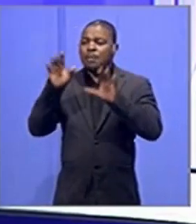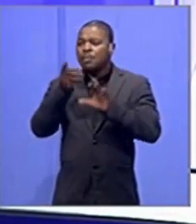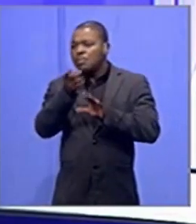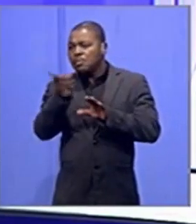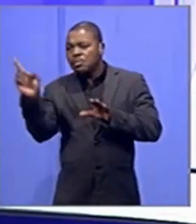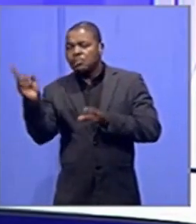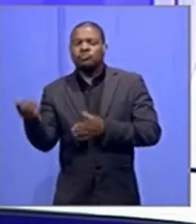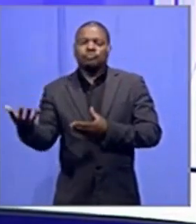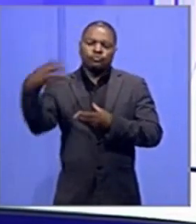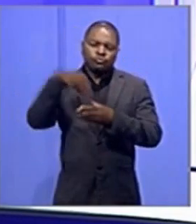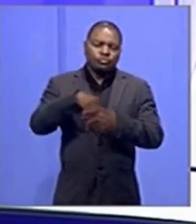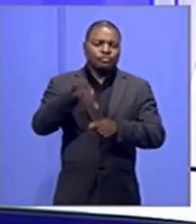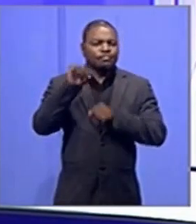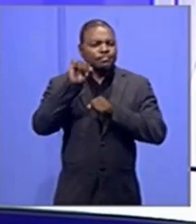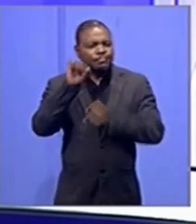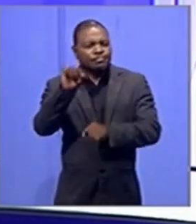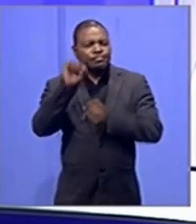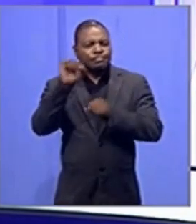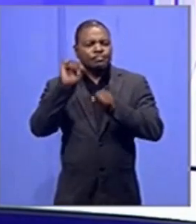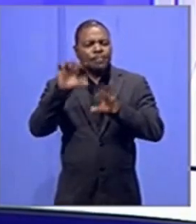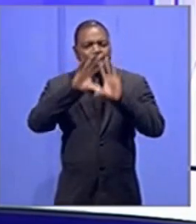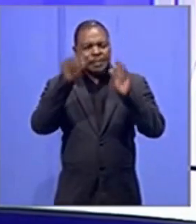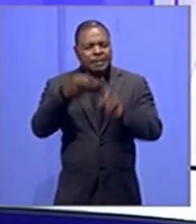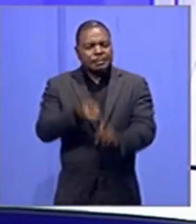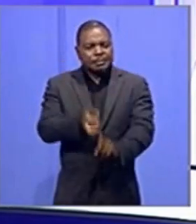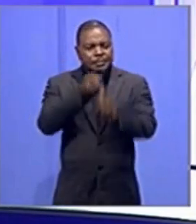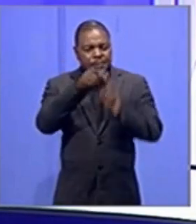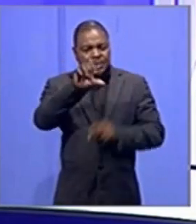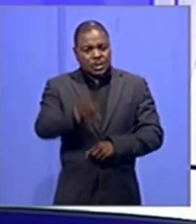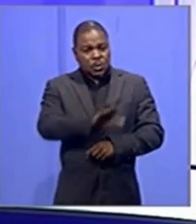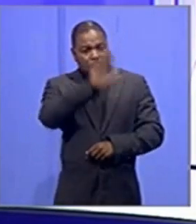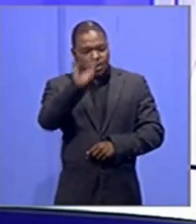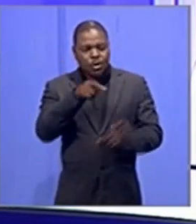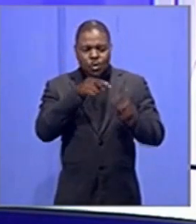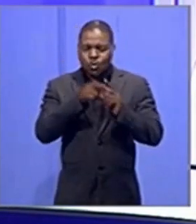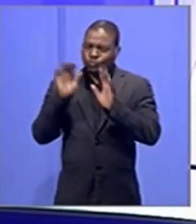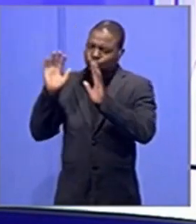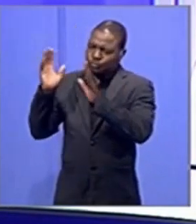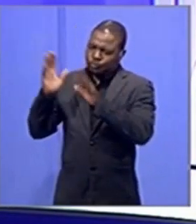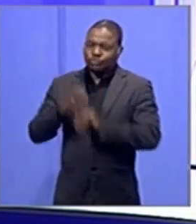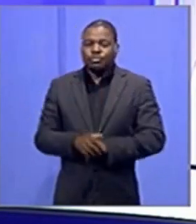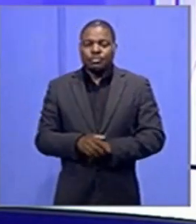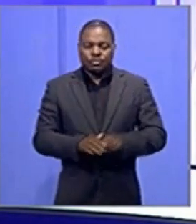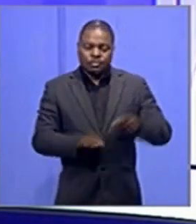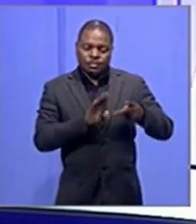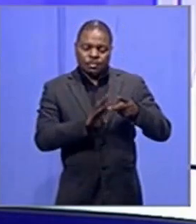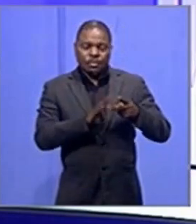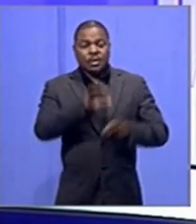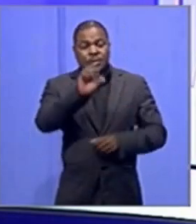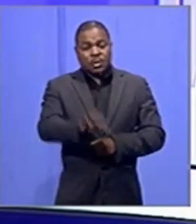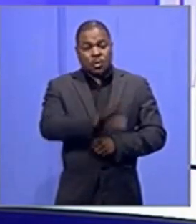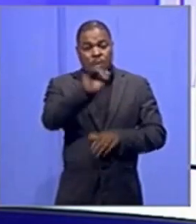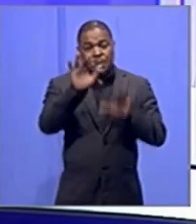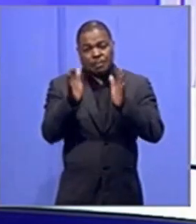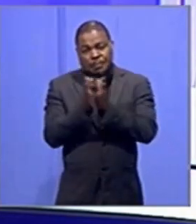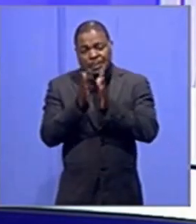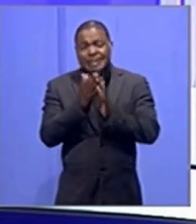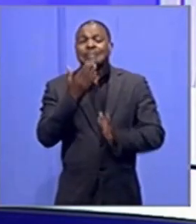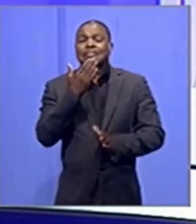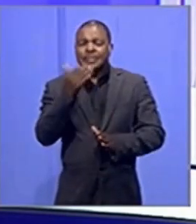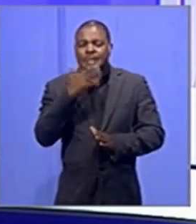arabetšego kgoeletšo ya mokgatlo wa gabo ya gore ba emiše dilo tse. O boetse o ipileditše go maAforika Borwa gore ba se lape